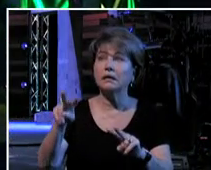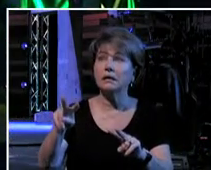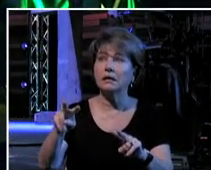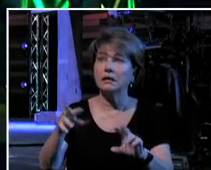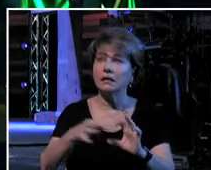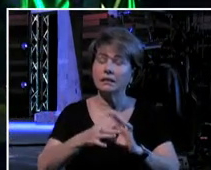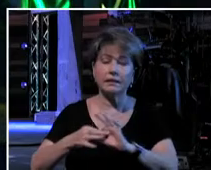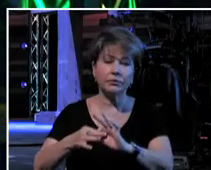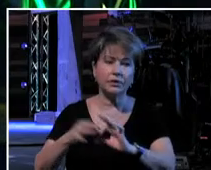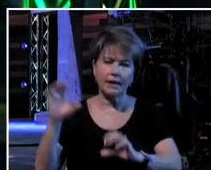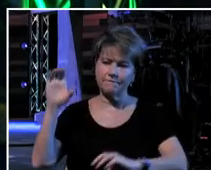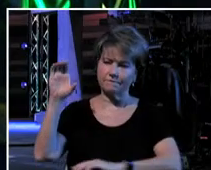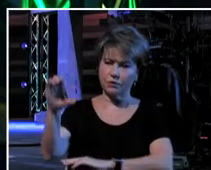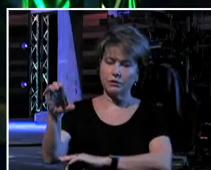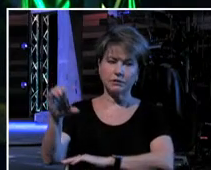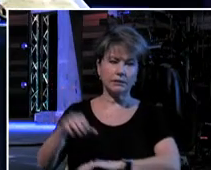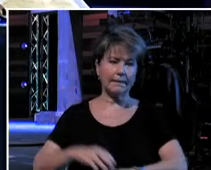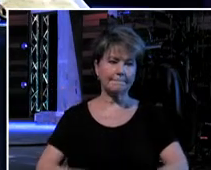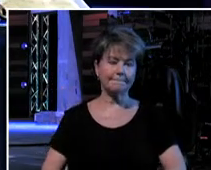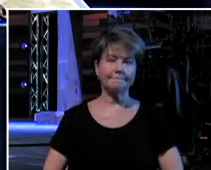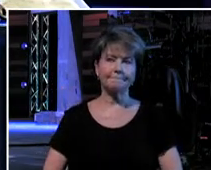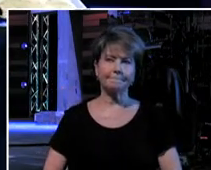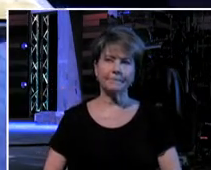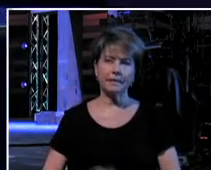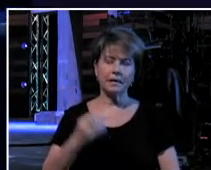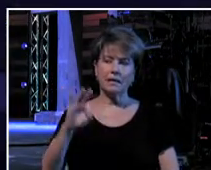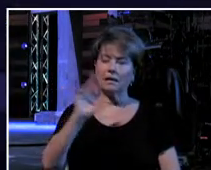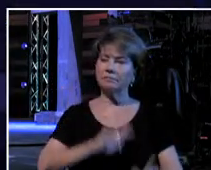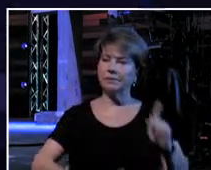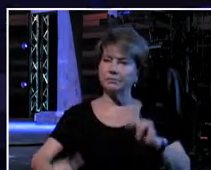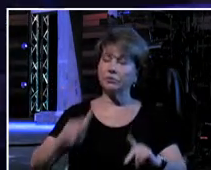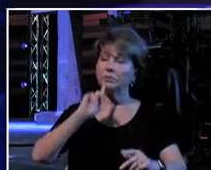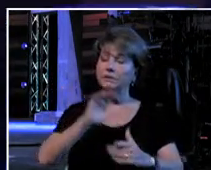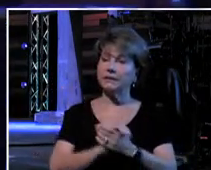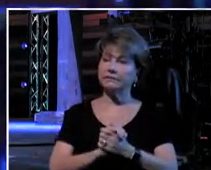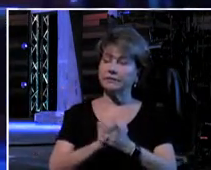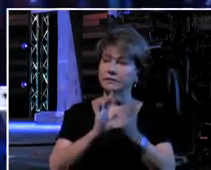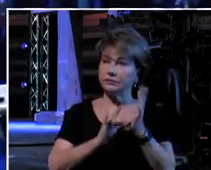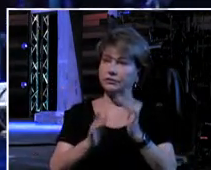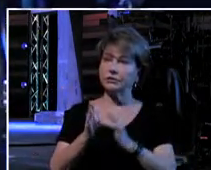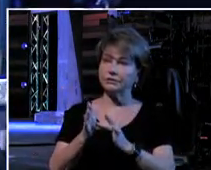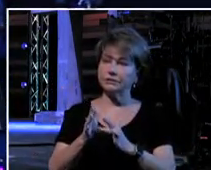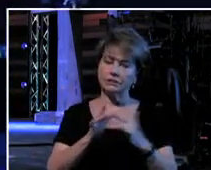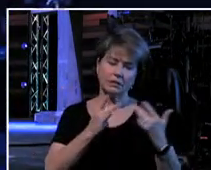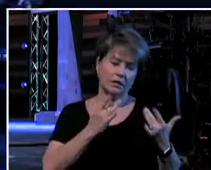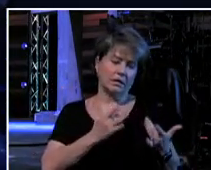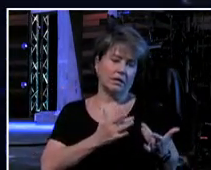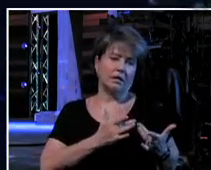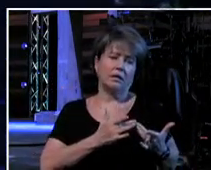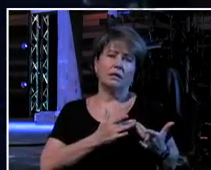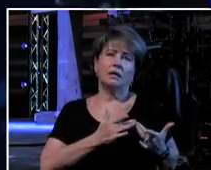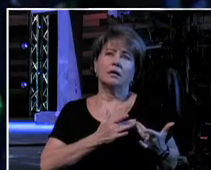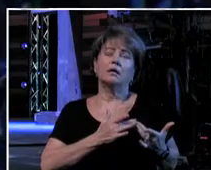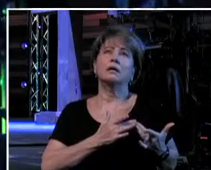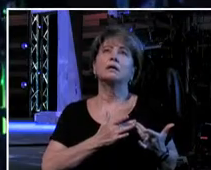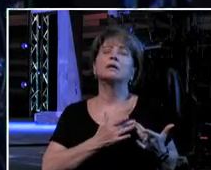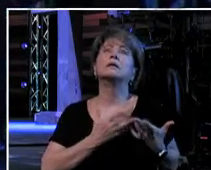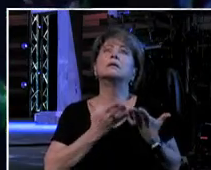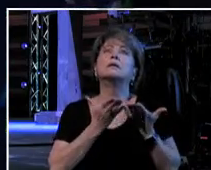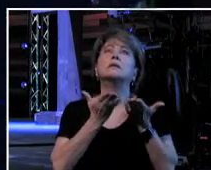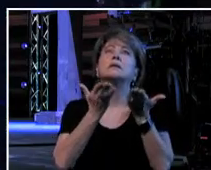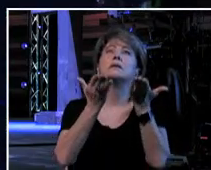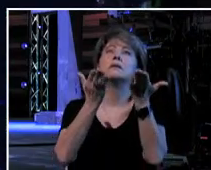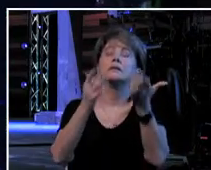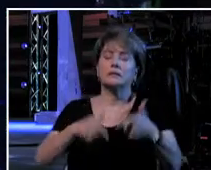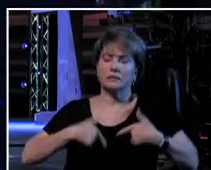united force of people who would believe in Jesus, and their hearts were radically changed and their lives were